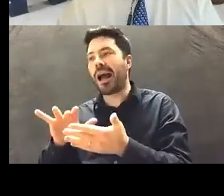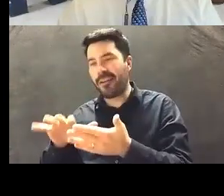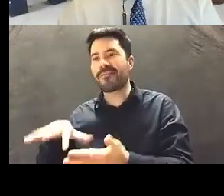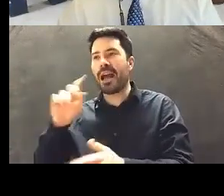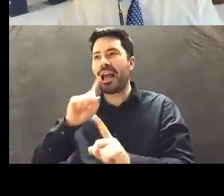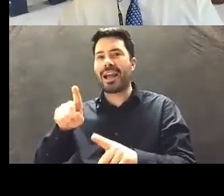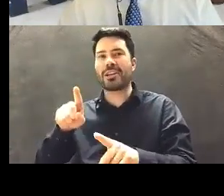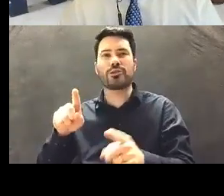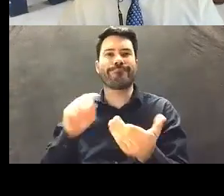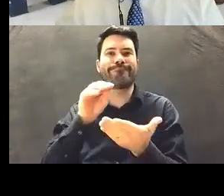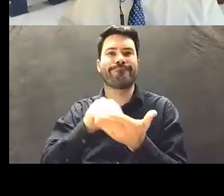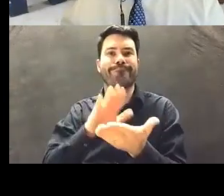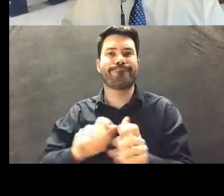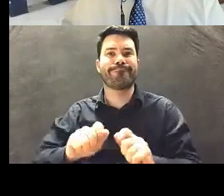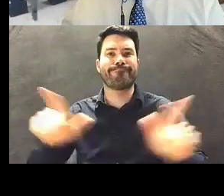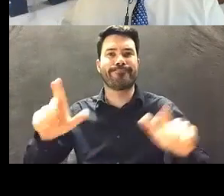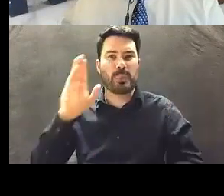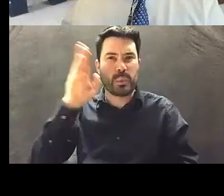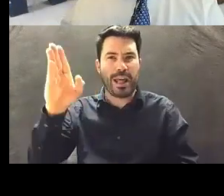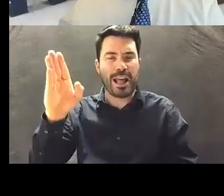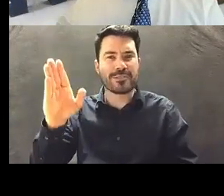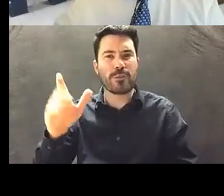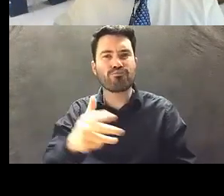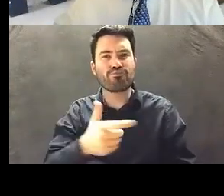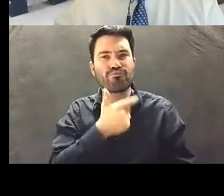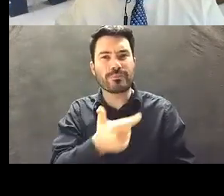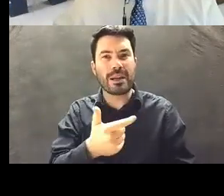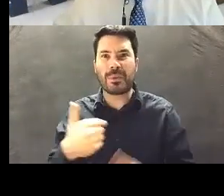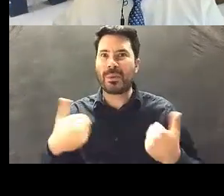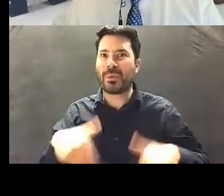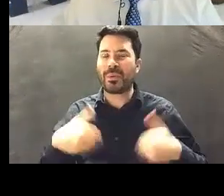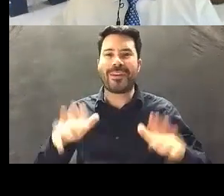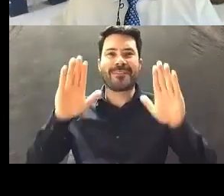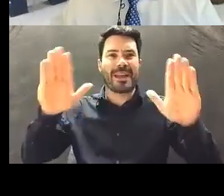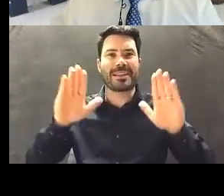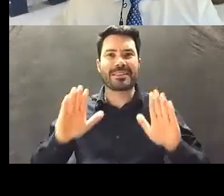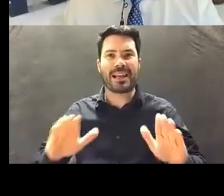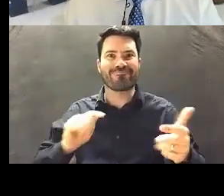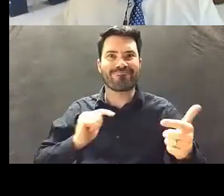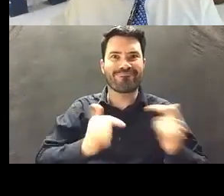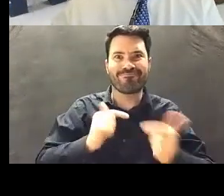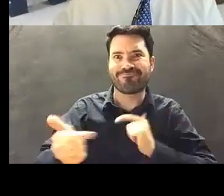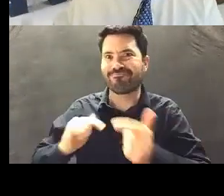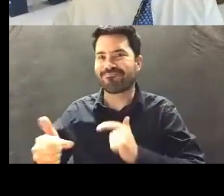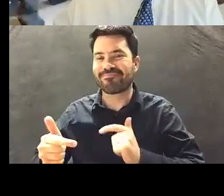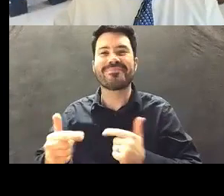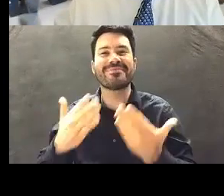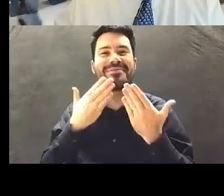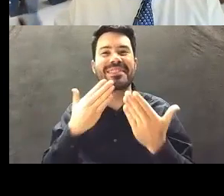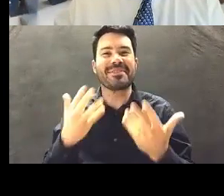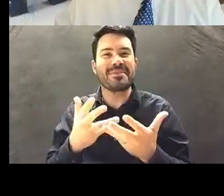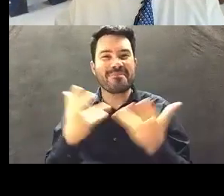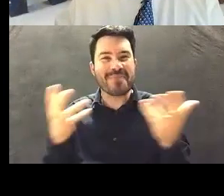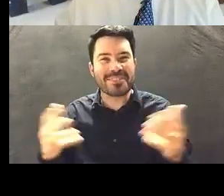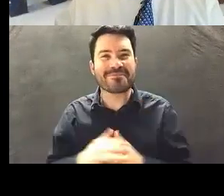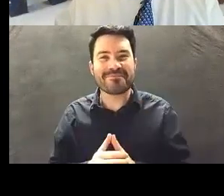for those. This has just been fantastic participation. I thank you so much.